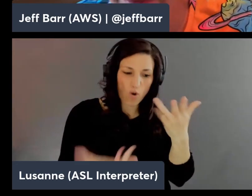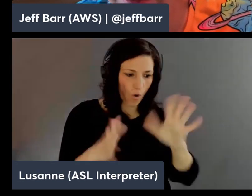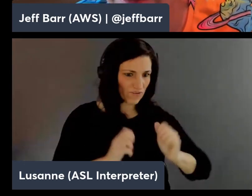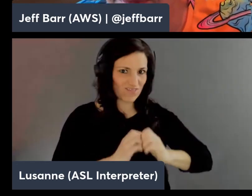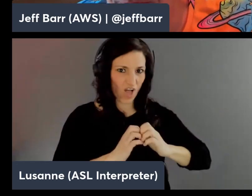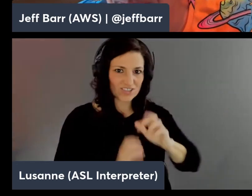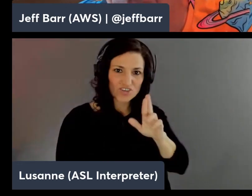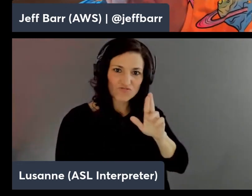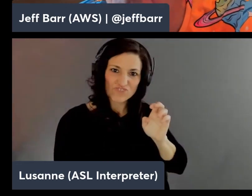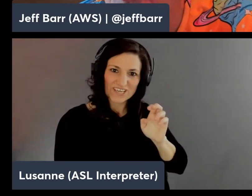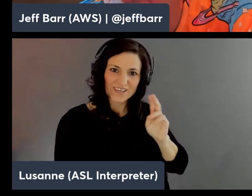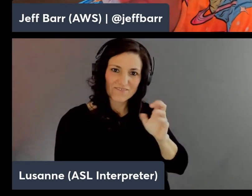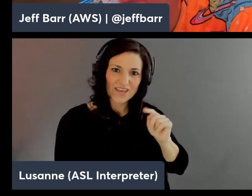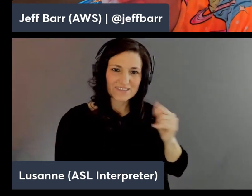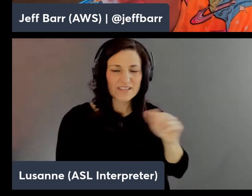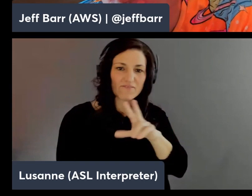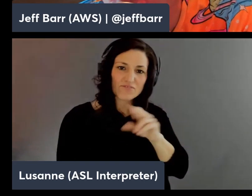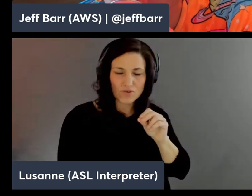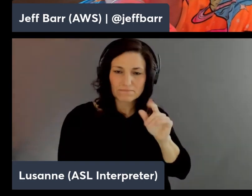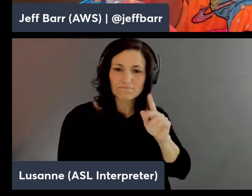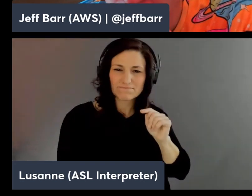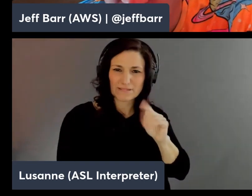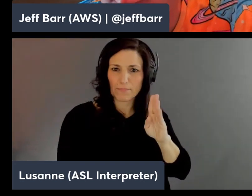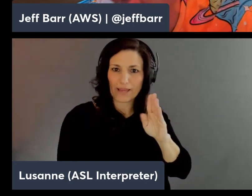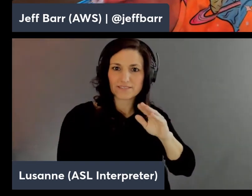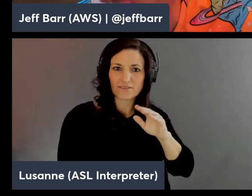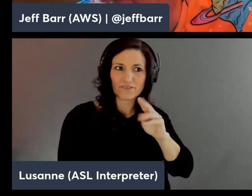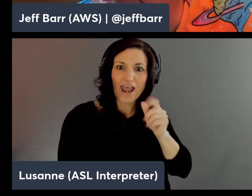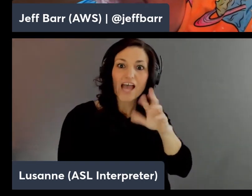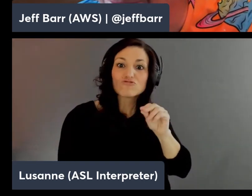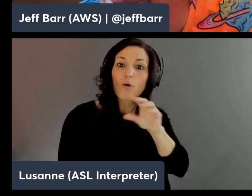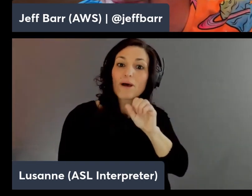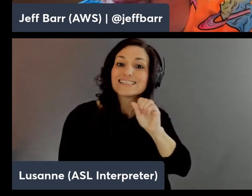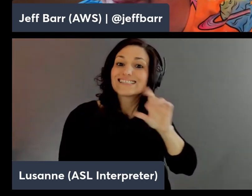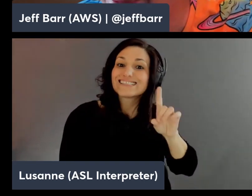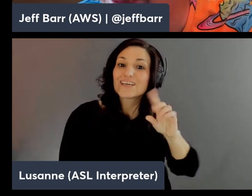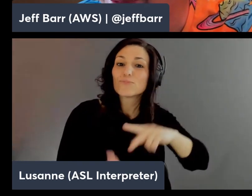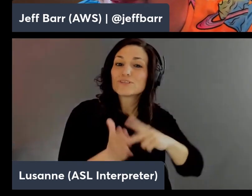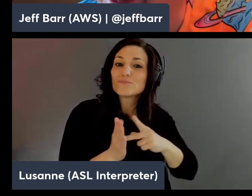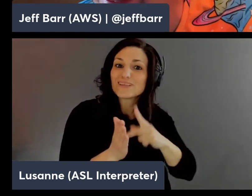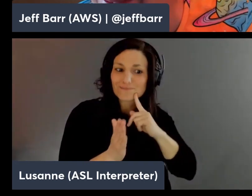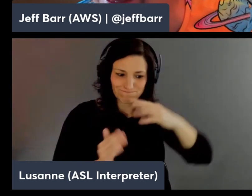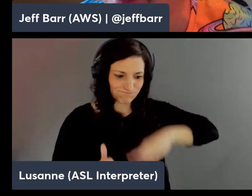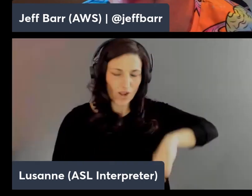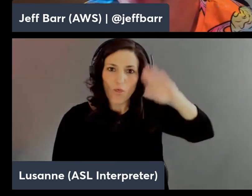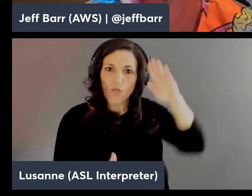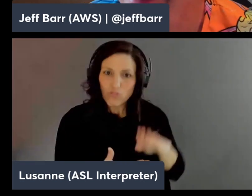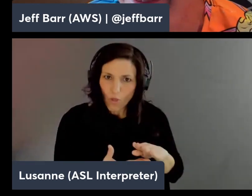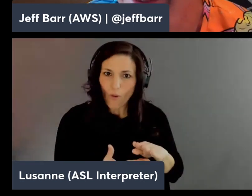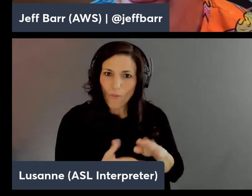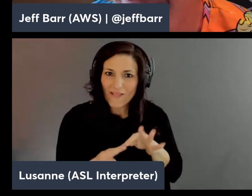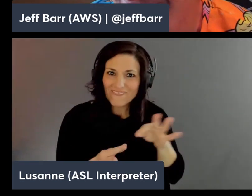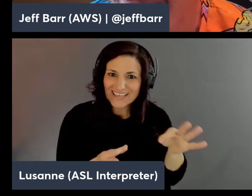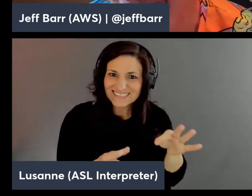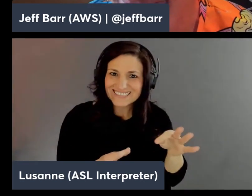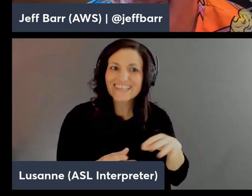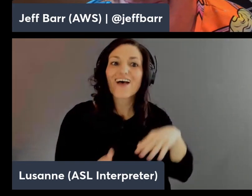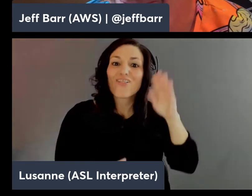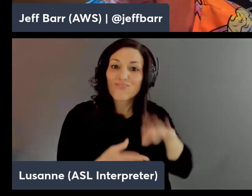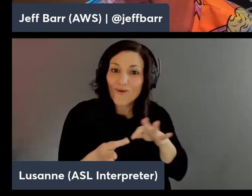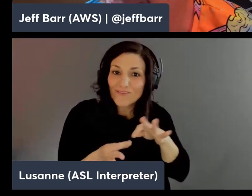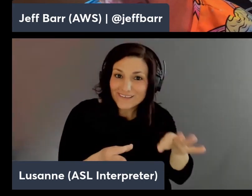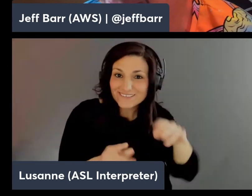have 30 terabytes of Nitro SSD, so which means that you get the benefit of lower latency and lower latency variability.